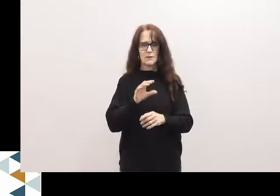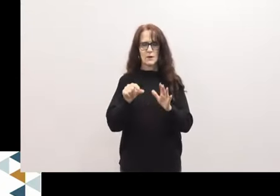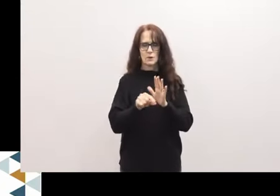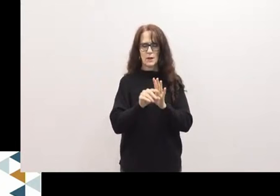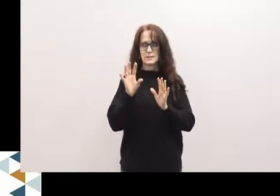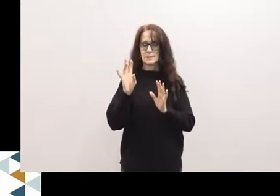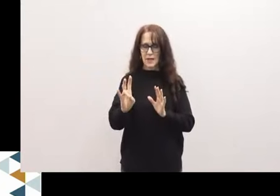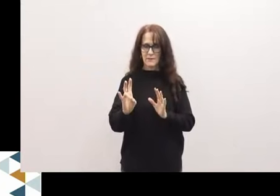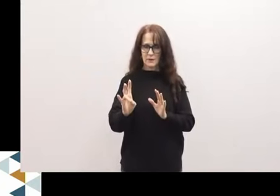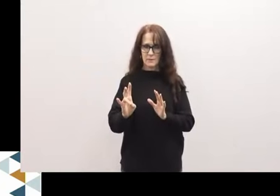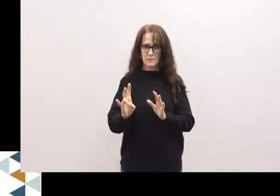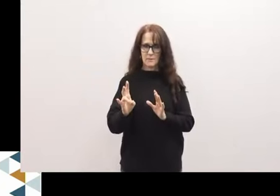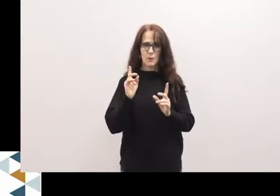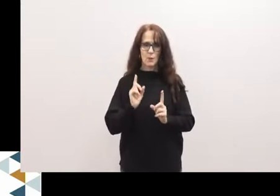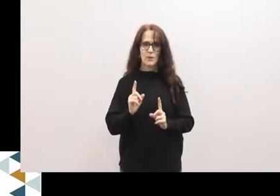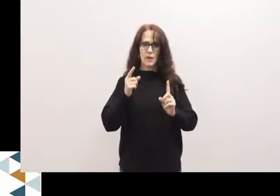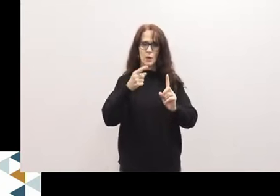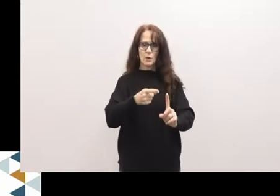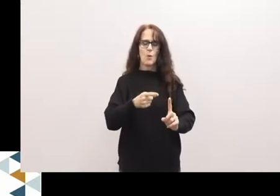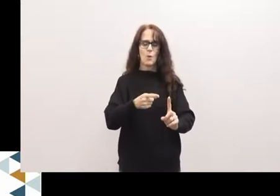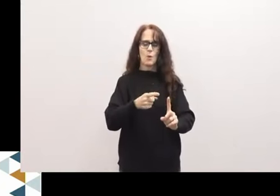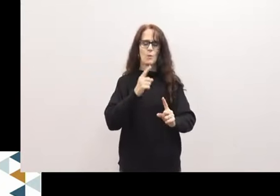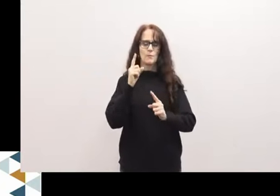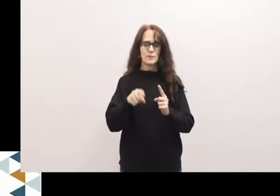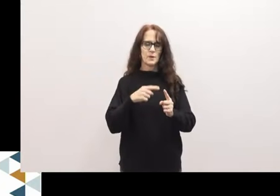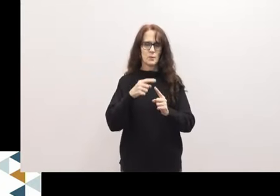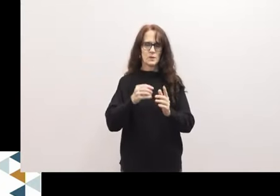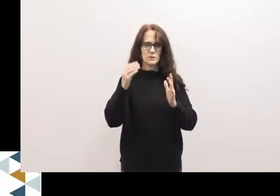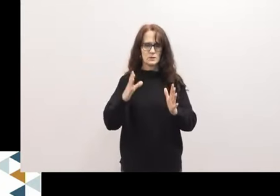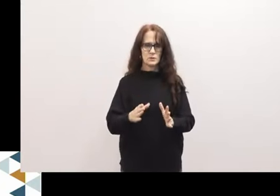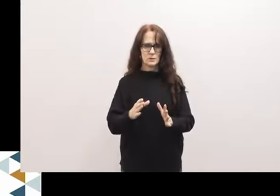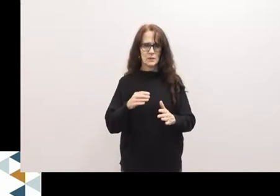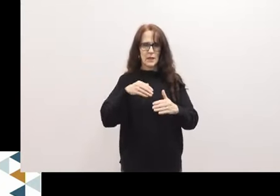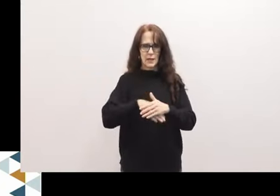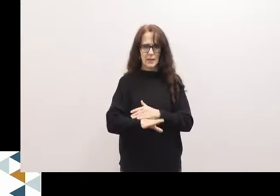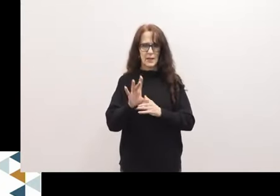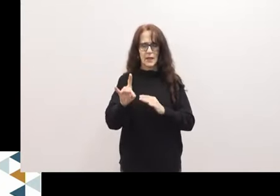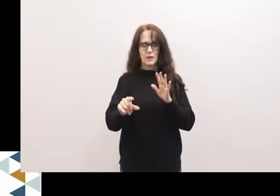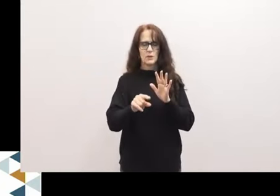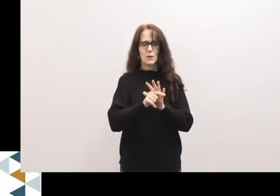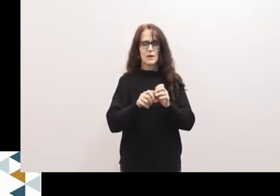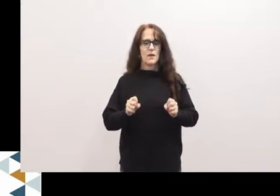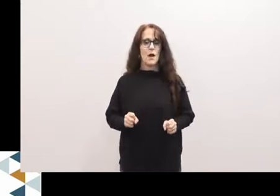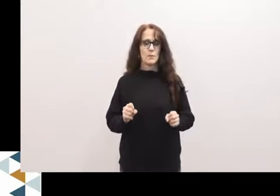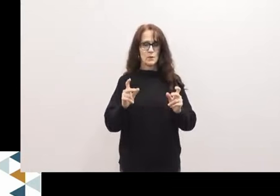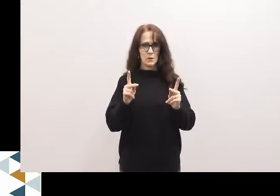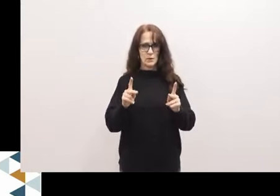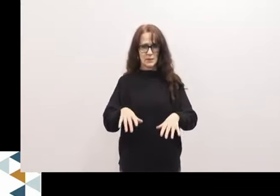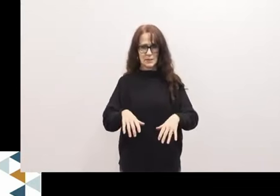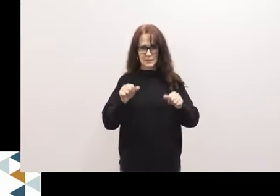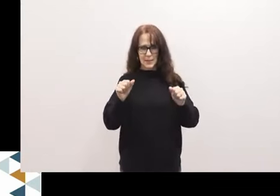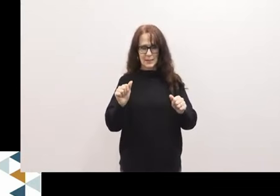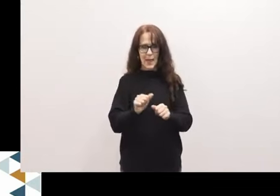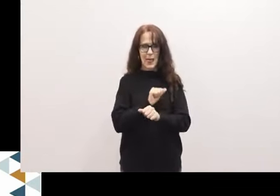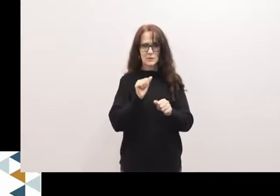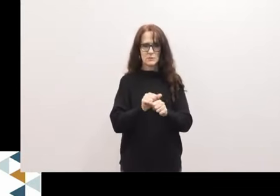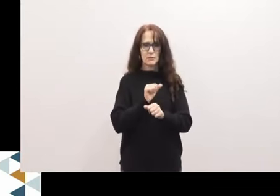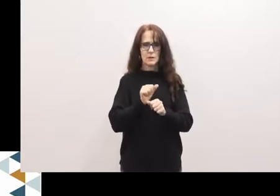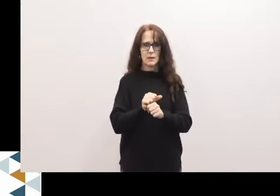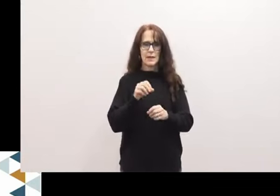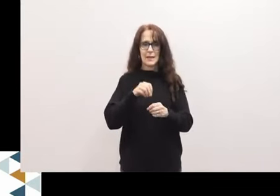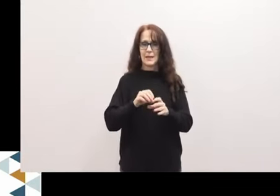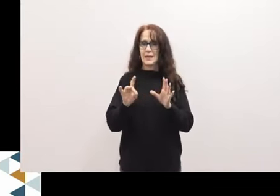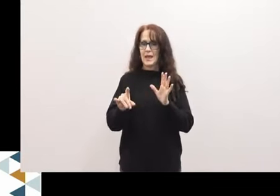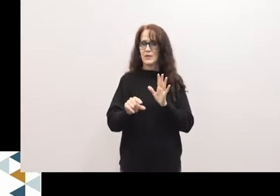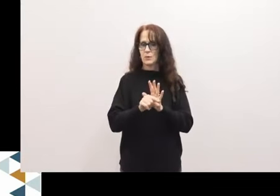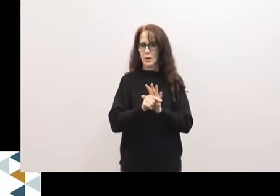7, with the goal being that when our students enter eighth grade, they have the opportunity to take algebra in eighth grade.